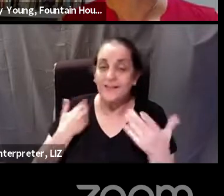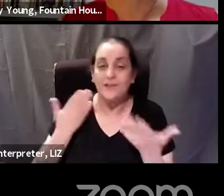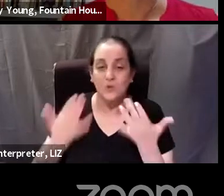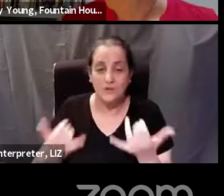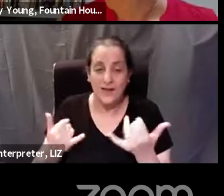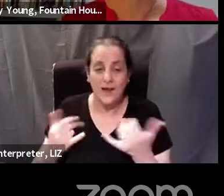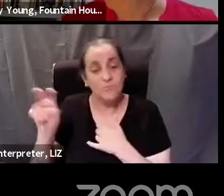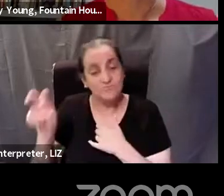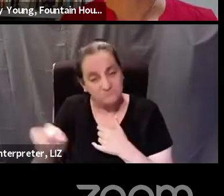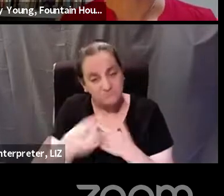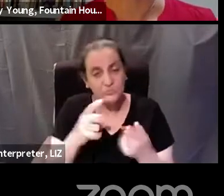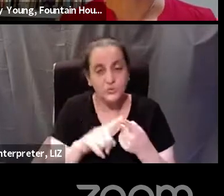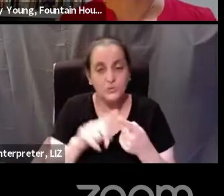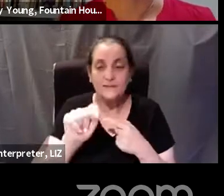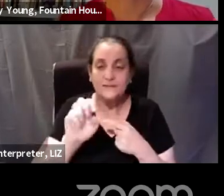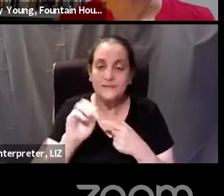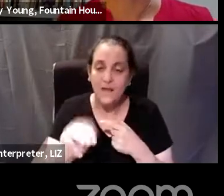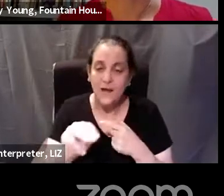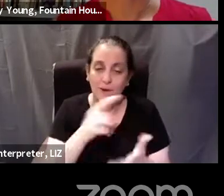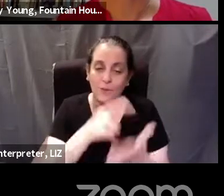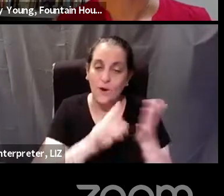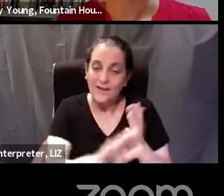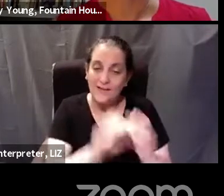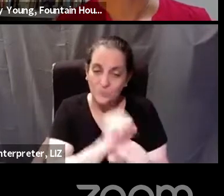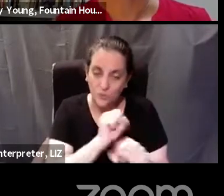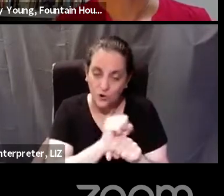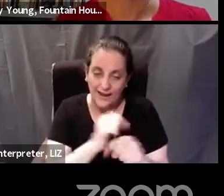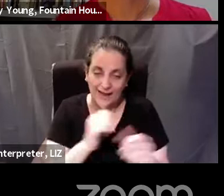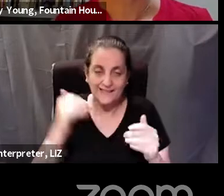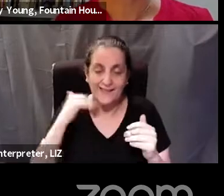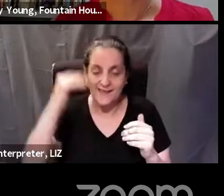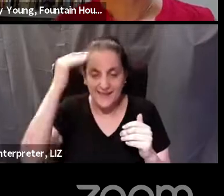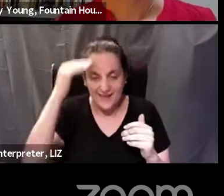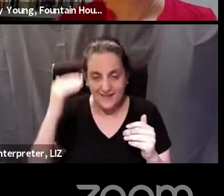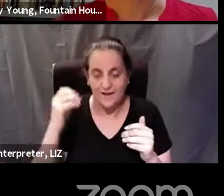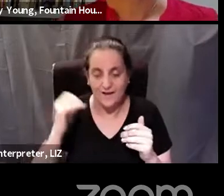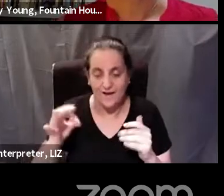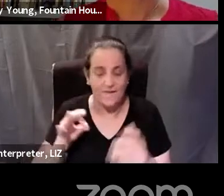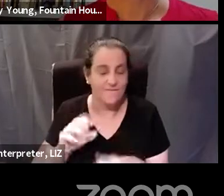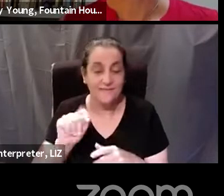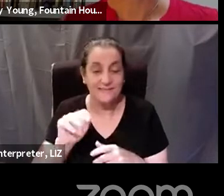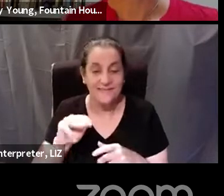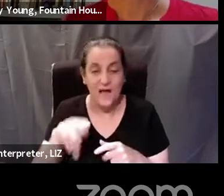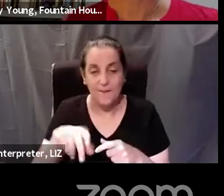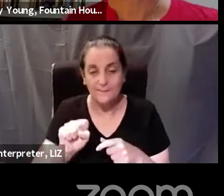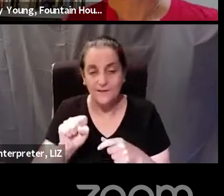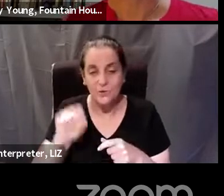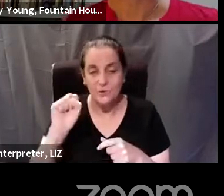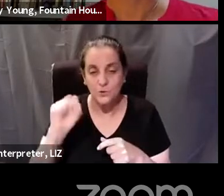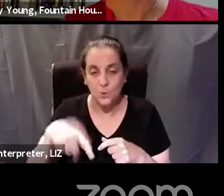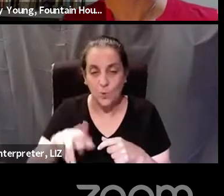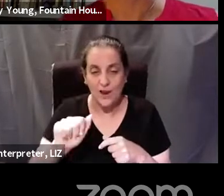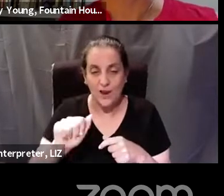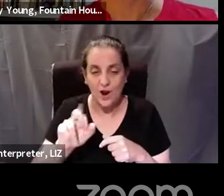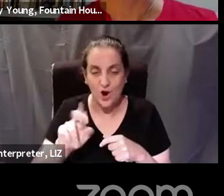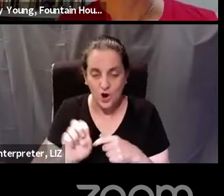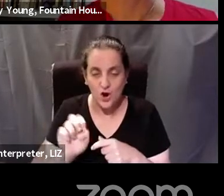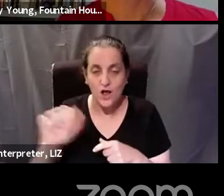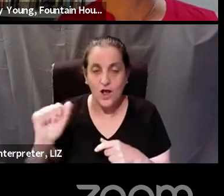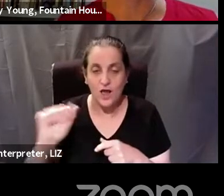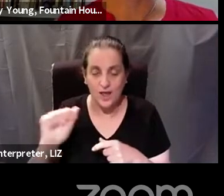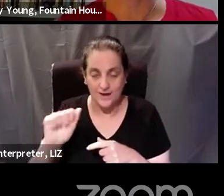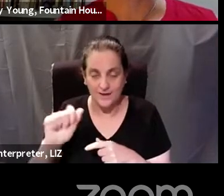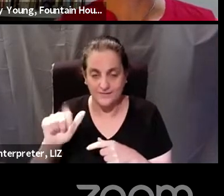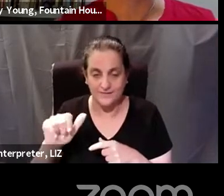Tom has been doing as the head of the Times Square Alliance. Tom, can you talk a little bit about what the Alliance has been doing